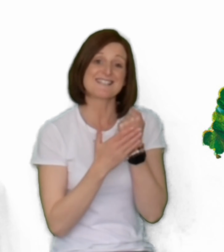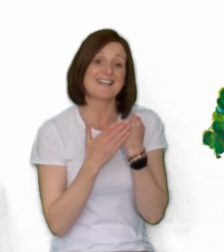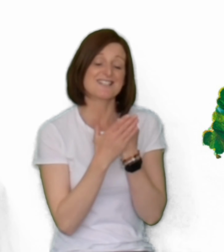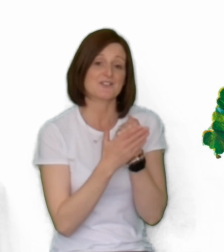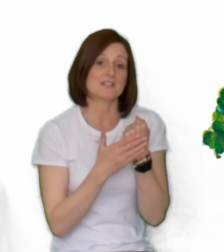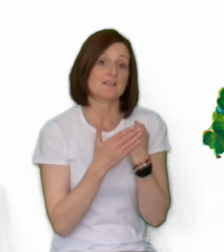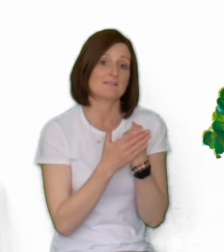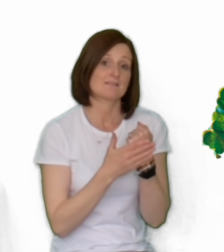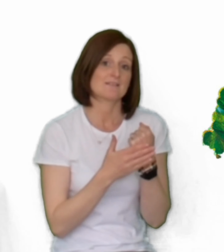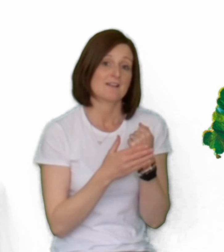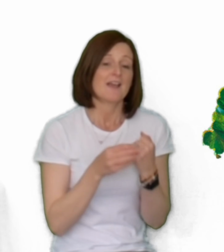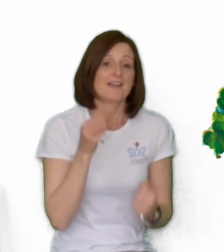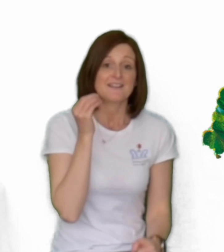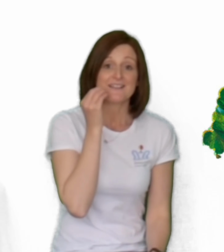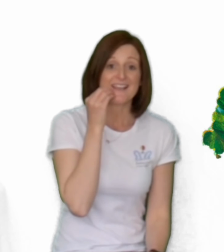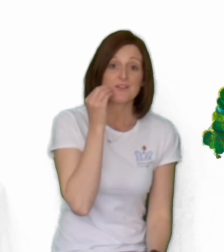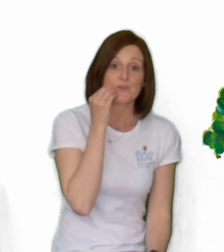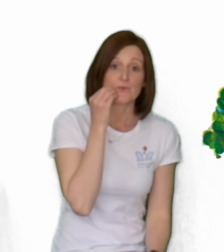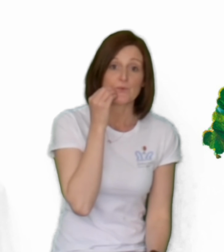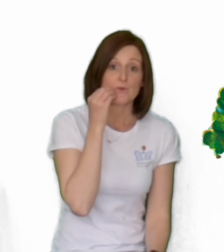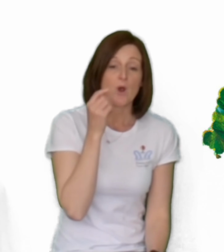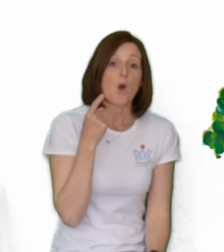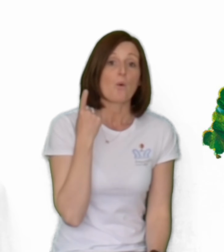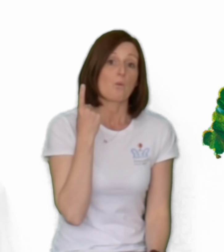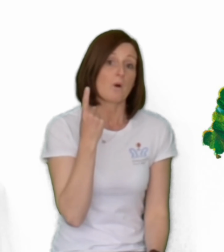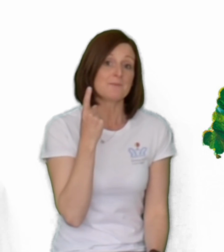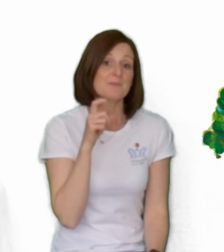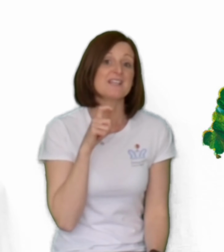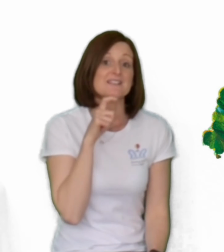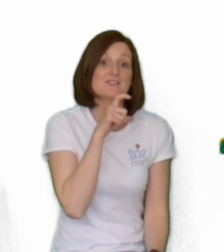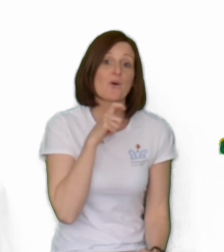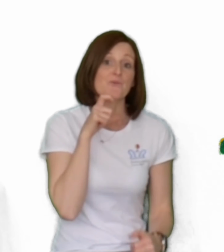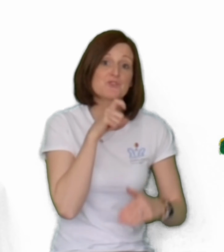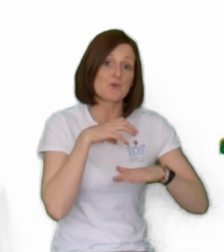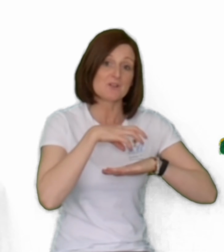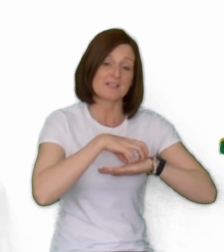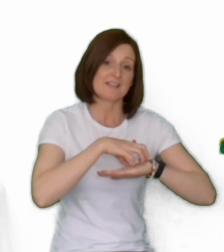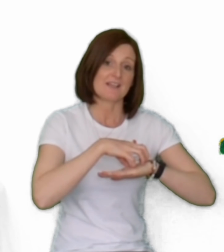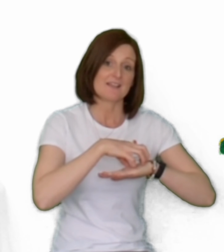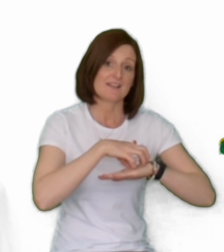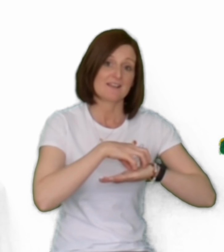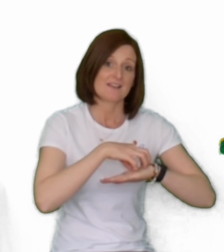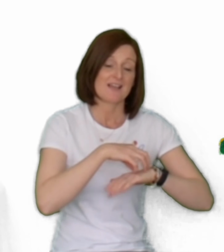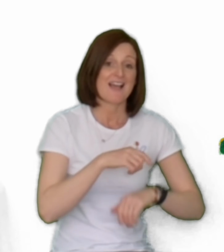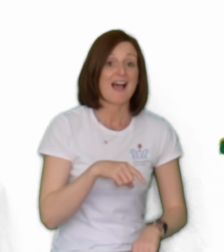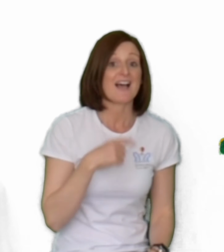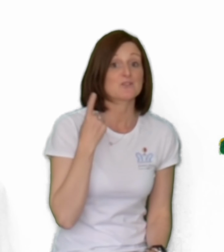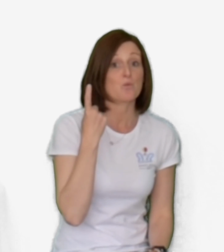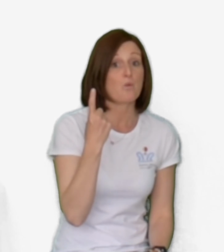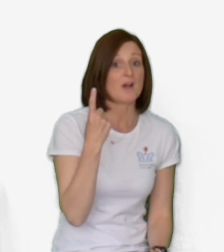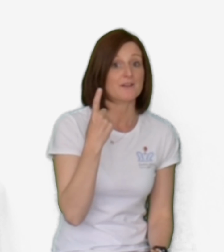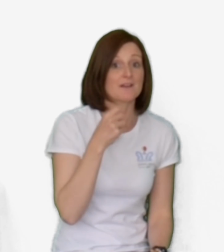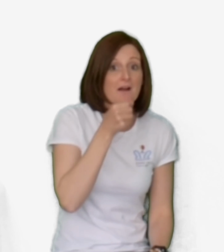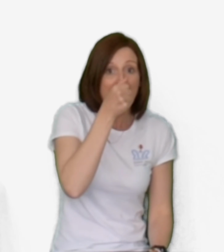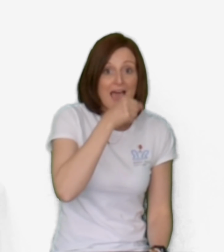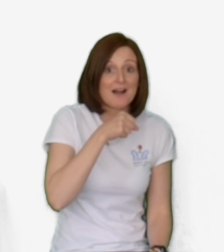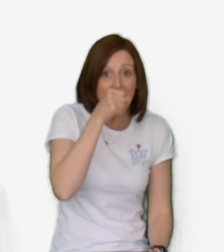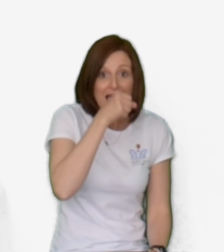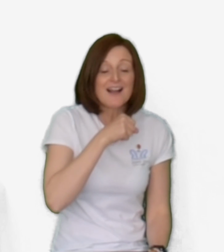On Saturday, he ate through one piece of chocolate cake and